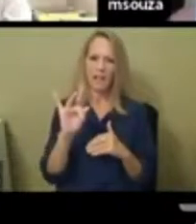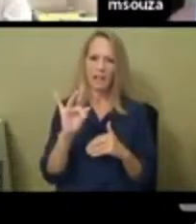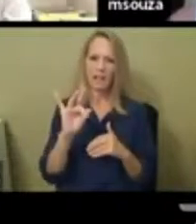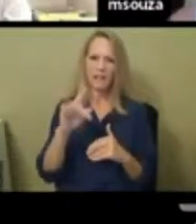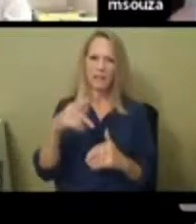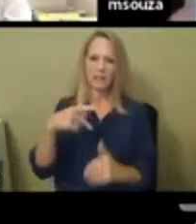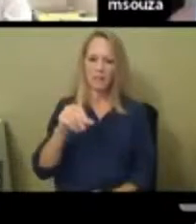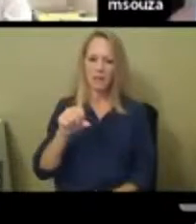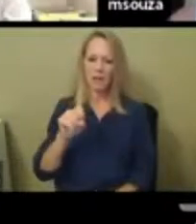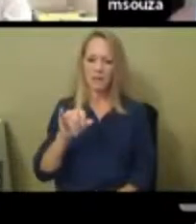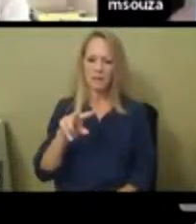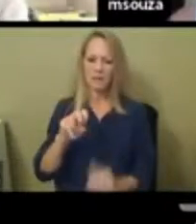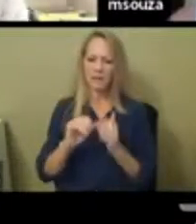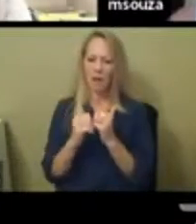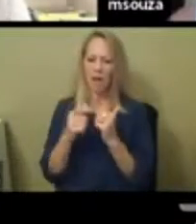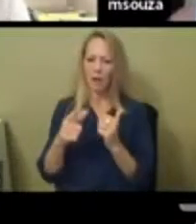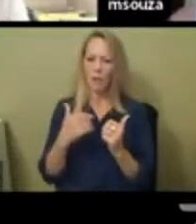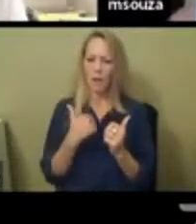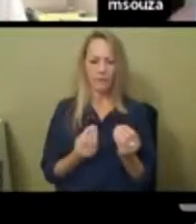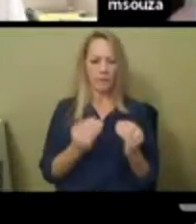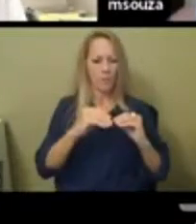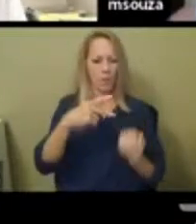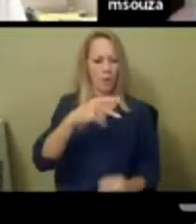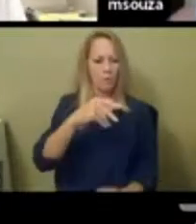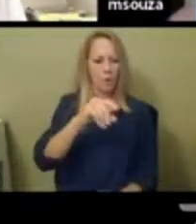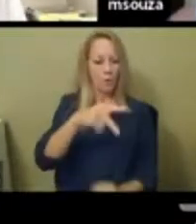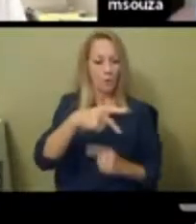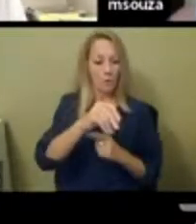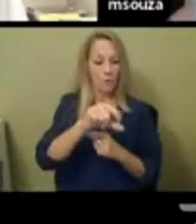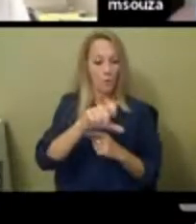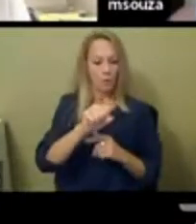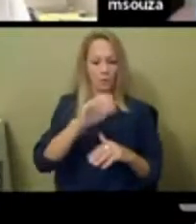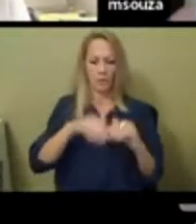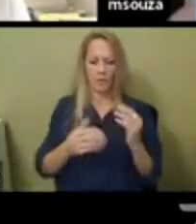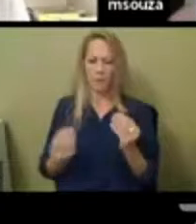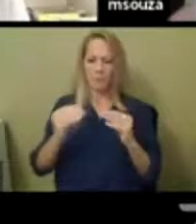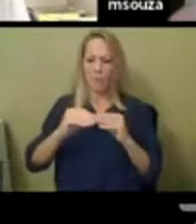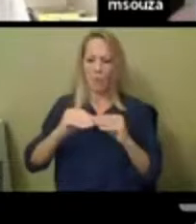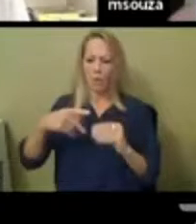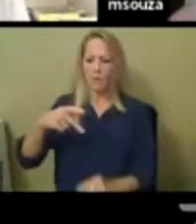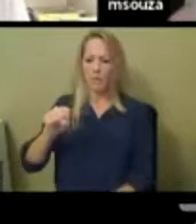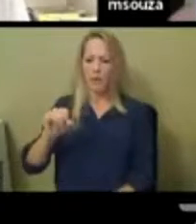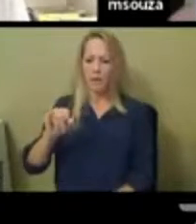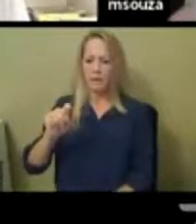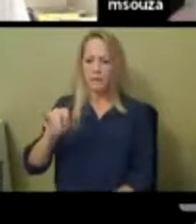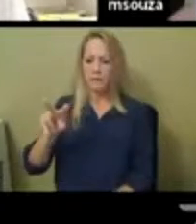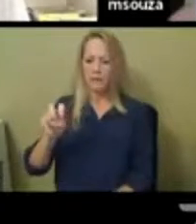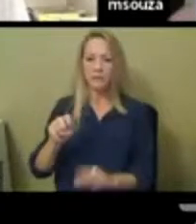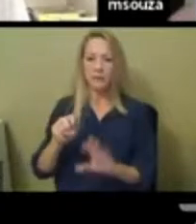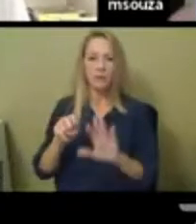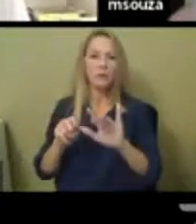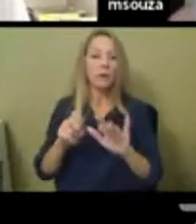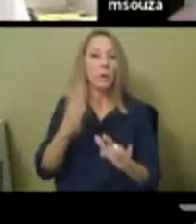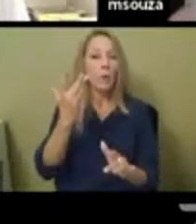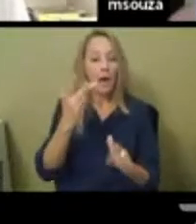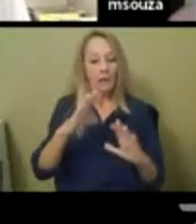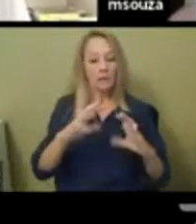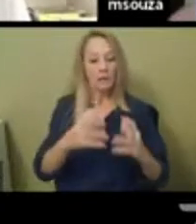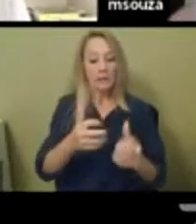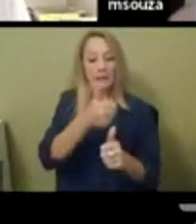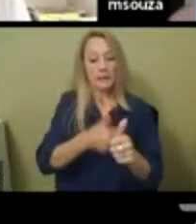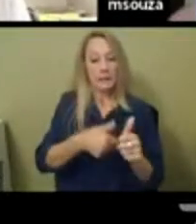how do you have more positive pools than actual positive tests out of those pools? Because each pool, it just tells you whether